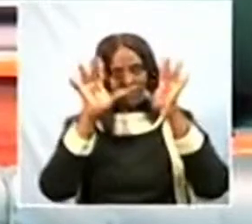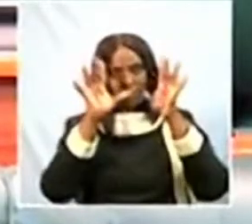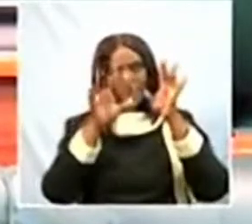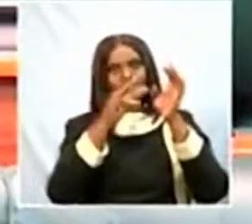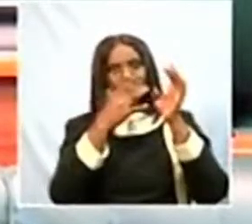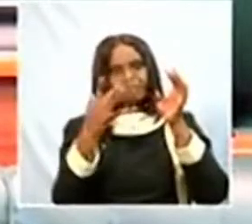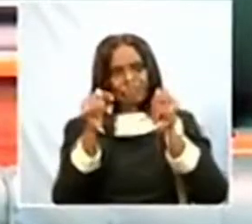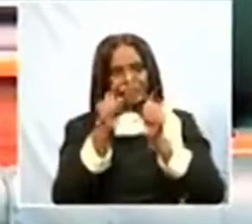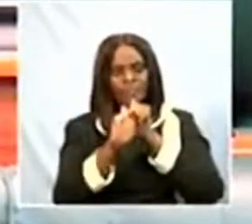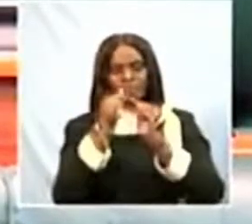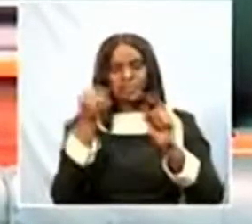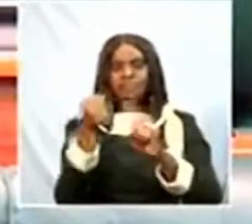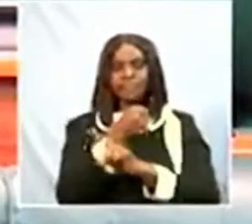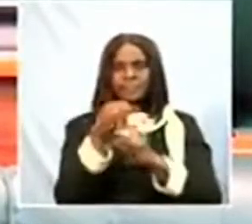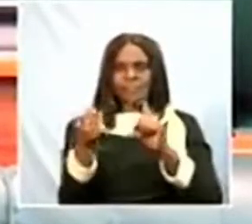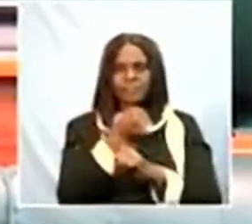that